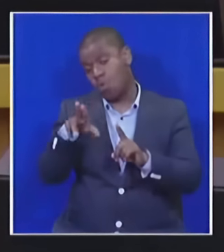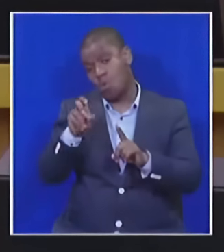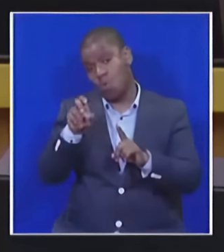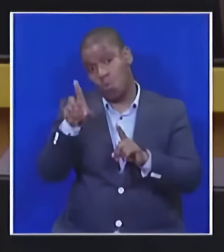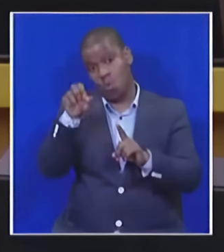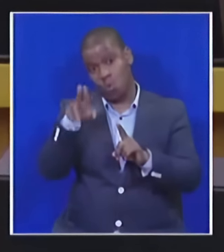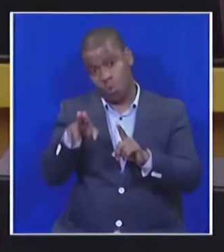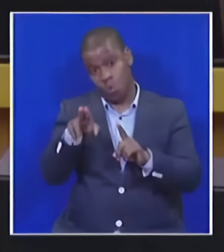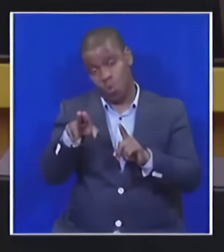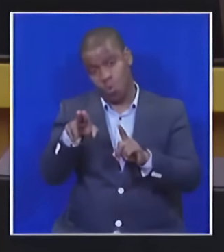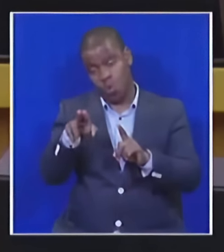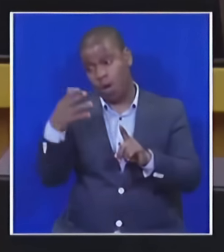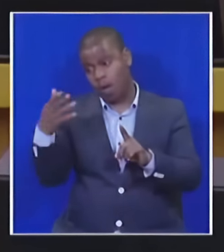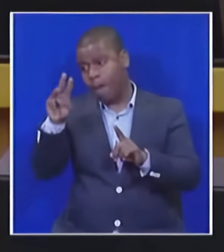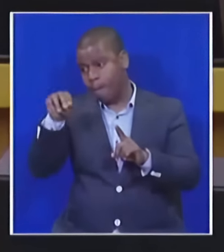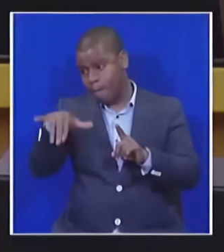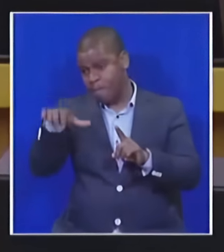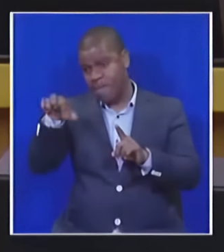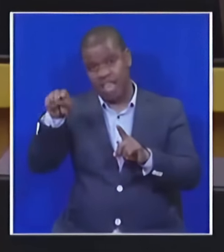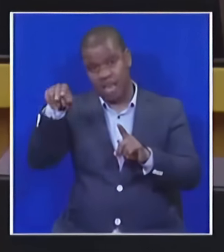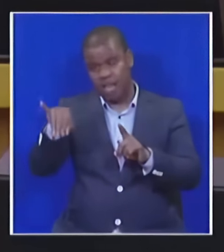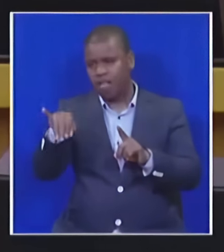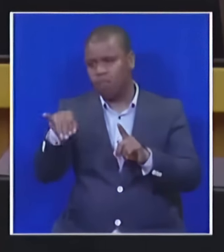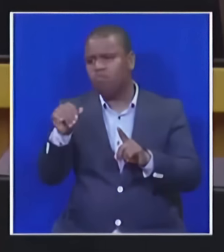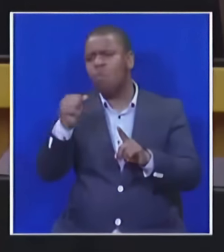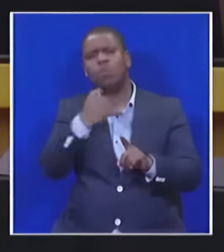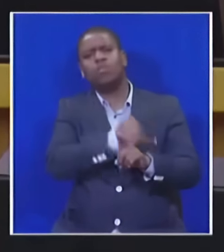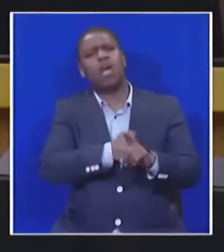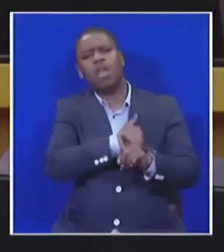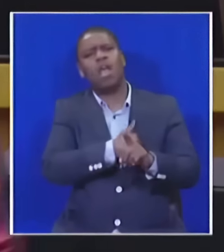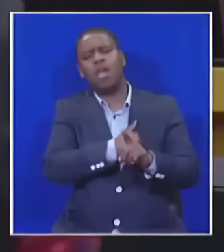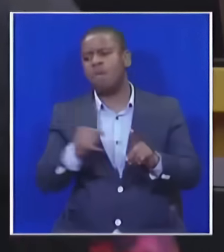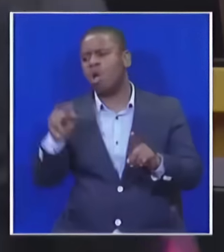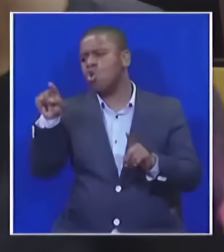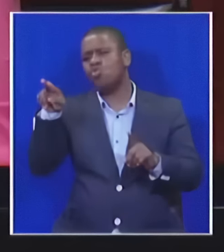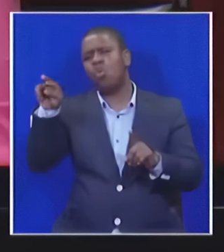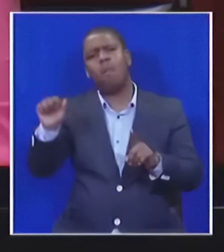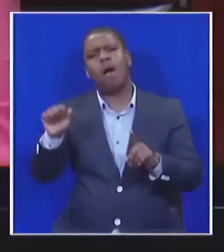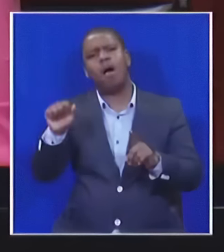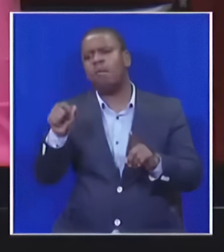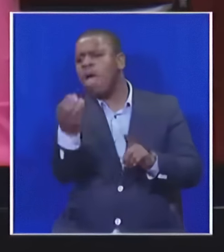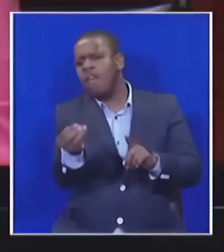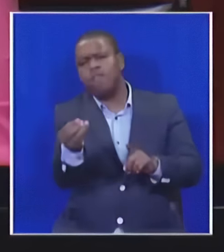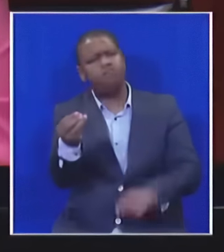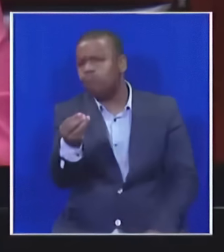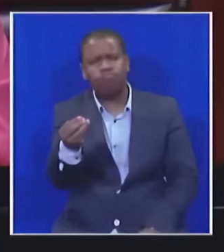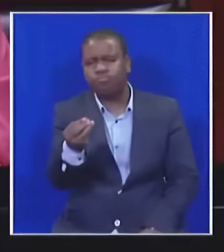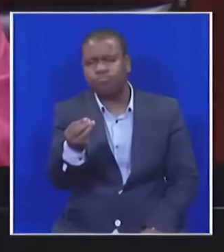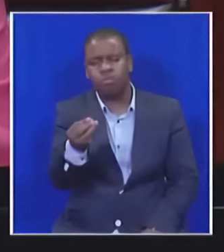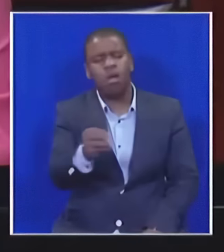surname Zuma. That's why, so Honorable, she needs to be protected Honorable from that Zulu, point. I think I ruled on that matter. Thank you very